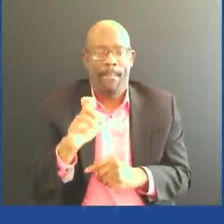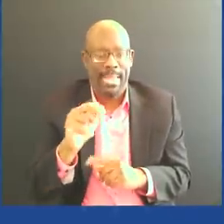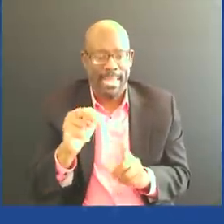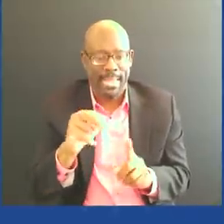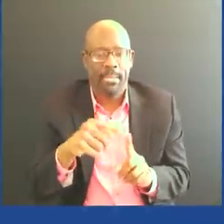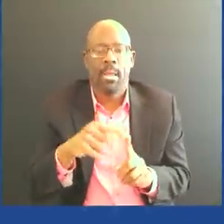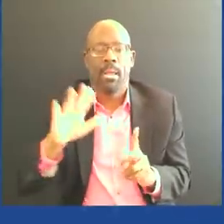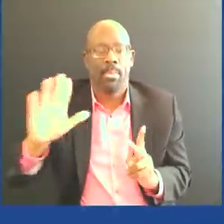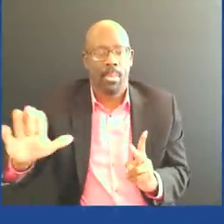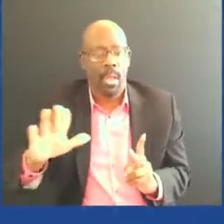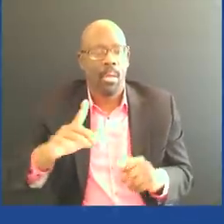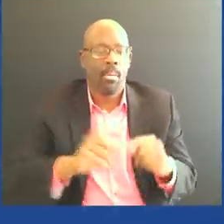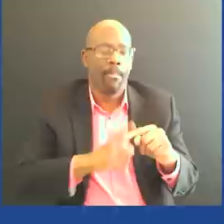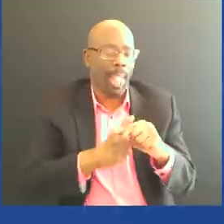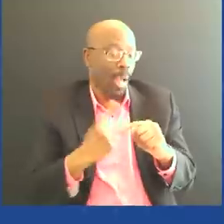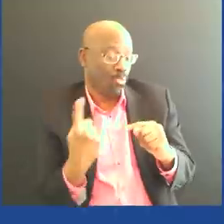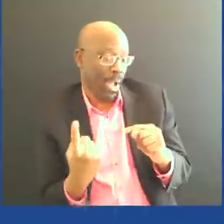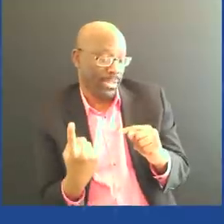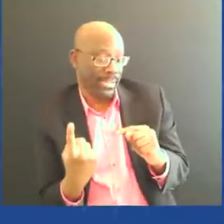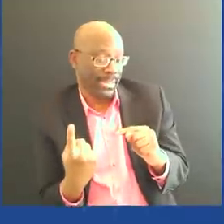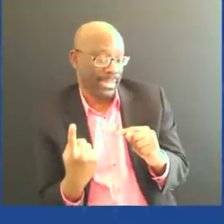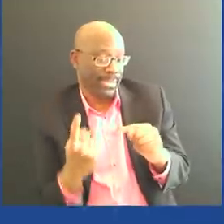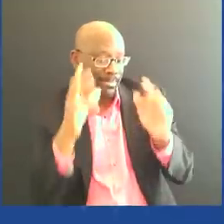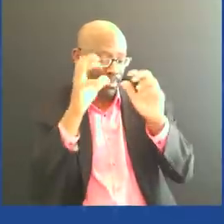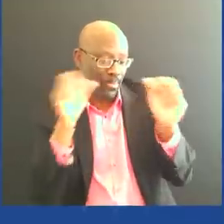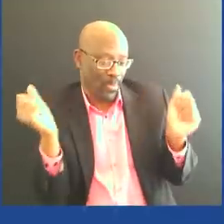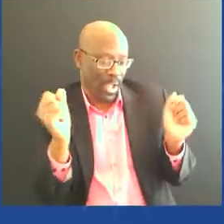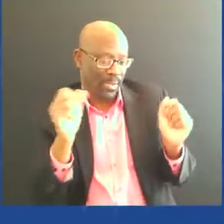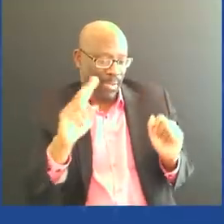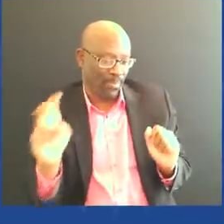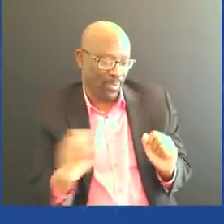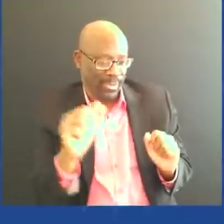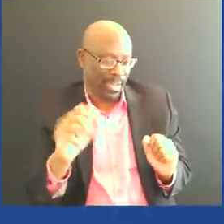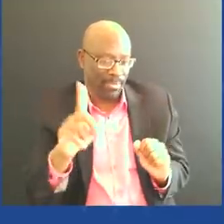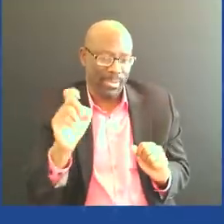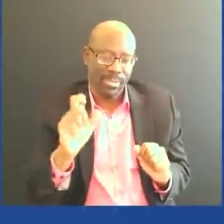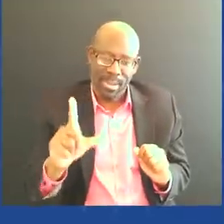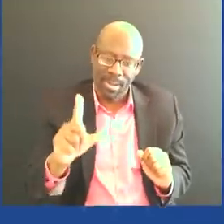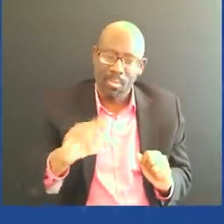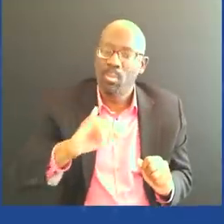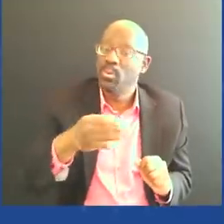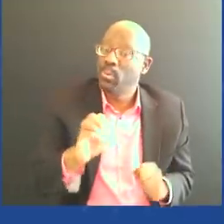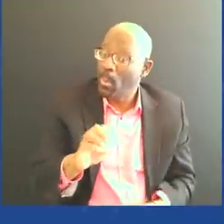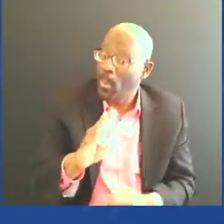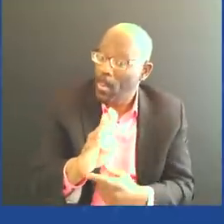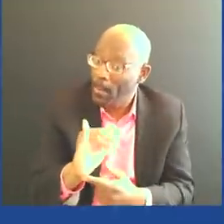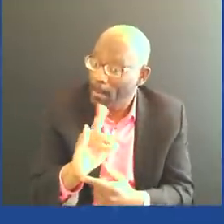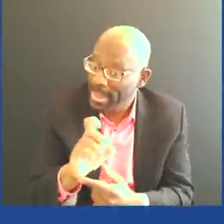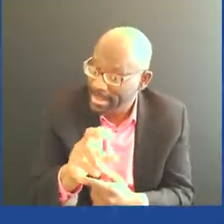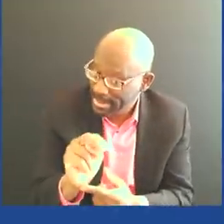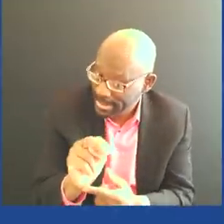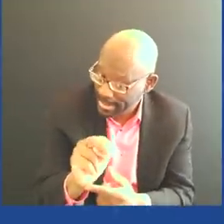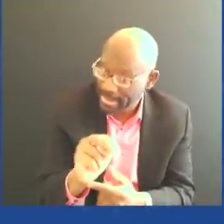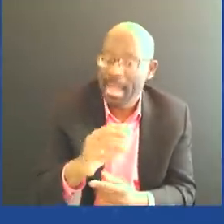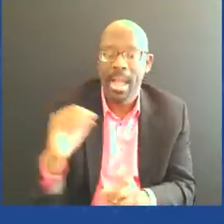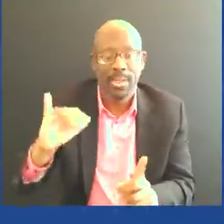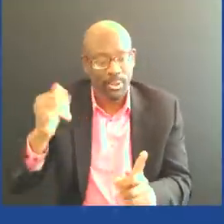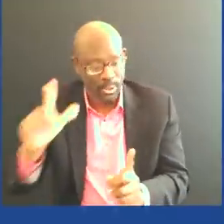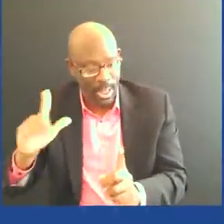President of the United States, Delaware's Joe Biden. Thanks for bringing him with you, Jill. Mr. President, welcome home. Another round of applause. Go ahead. Give it to